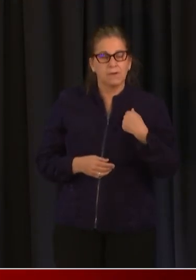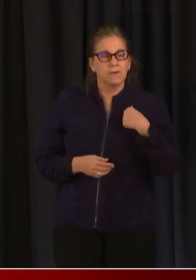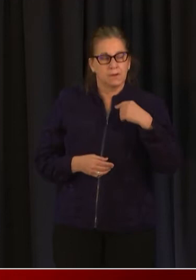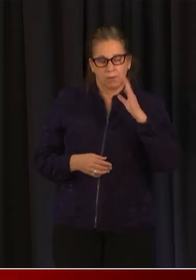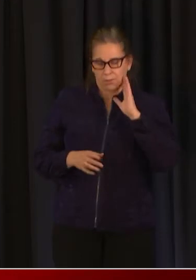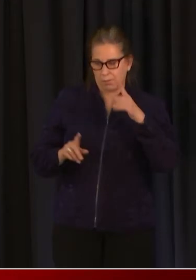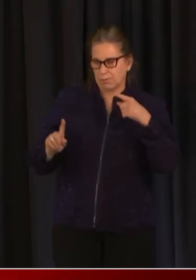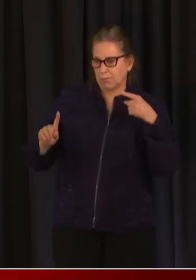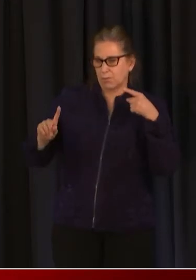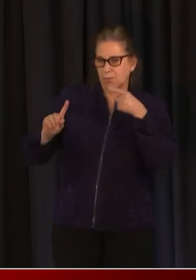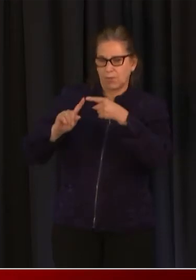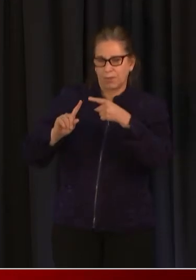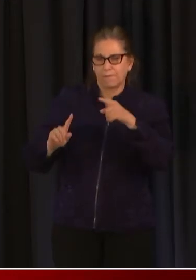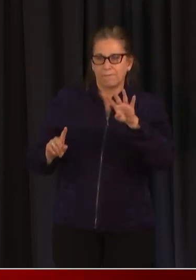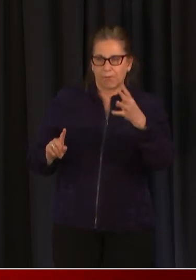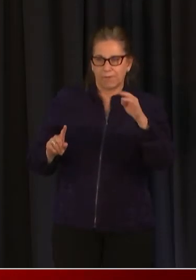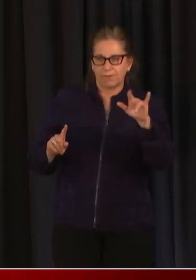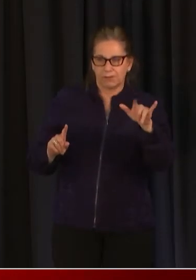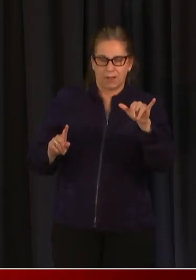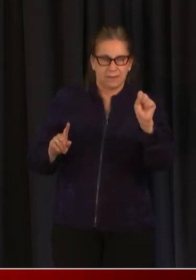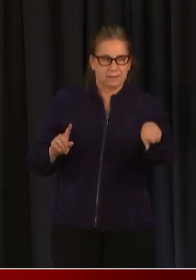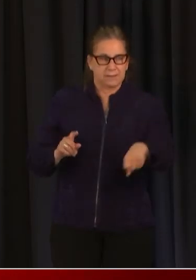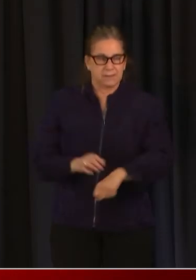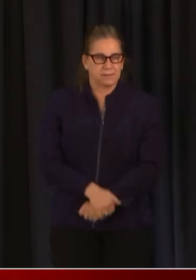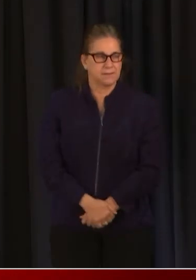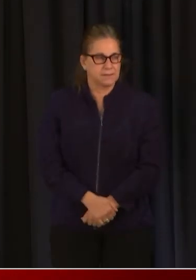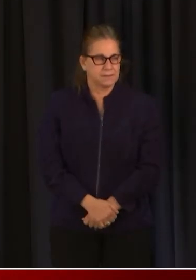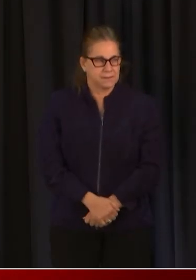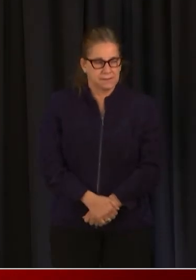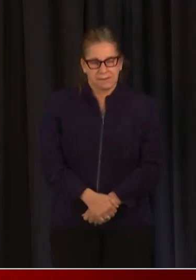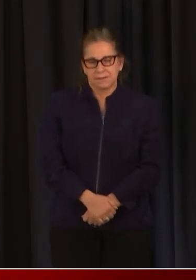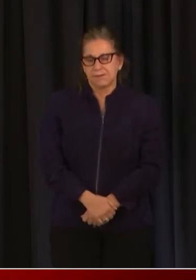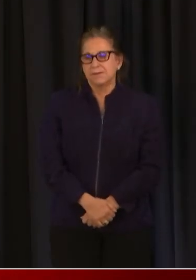4th. I'll tell you that.